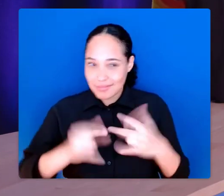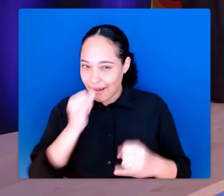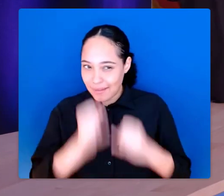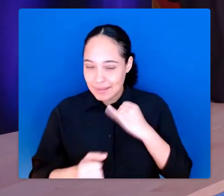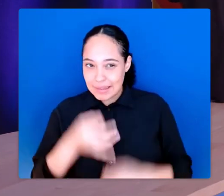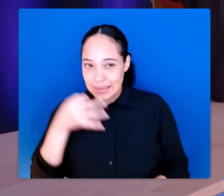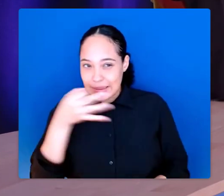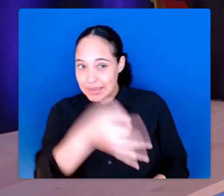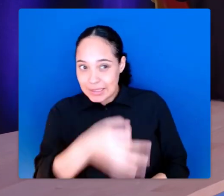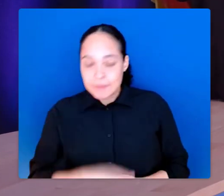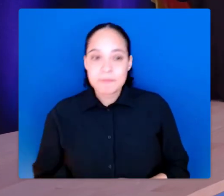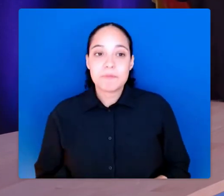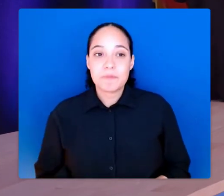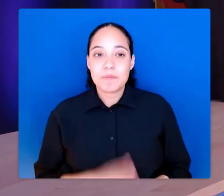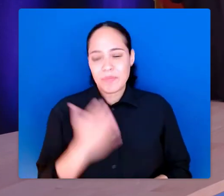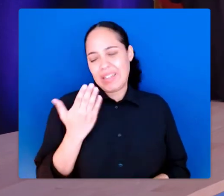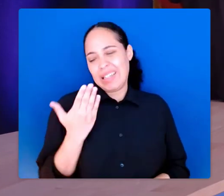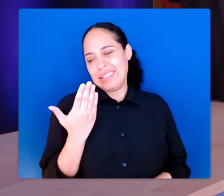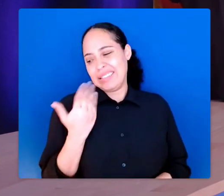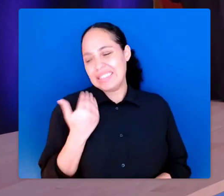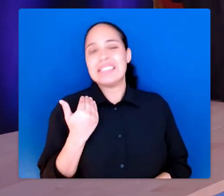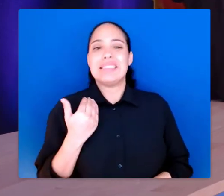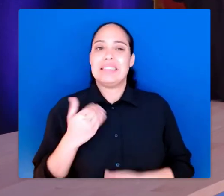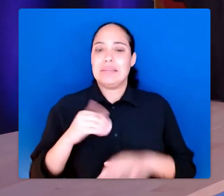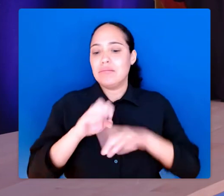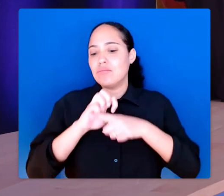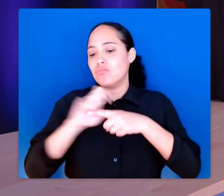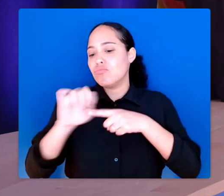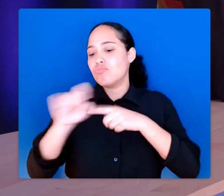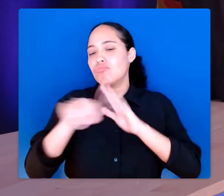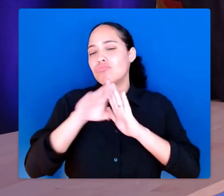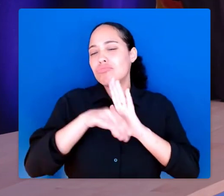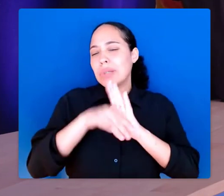to the university and study AI to work in AI?